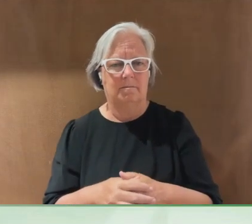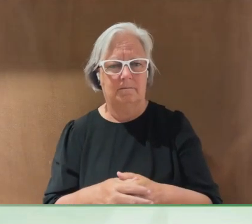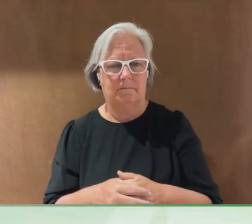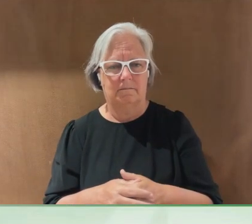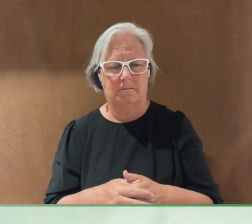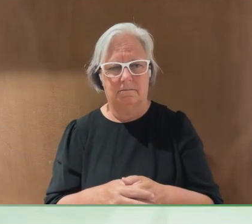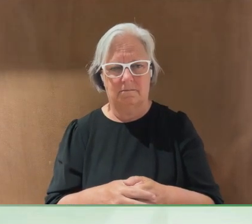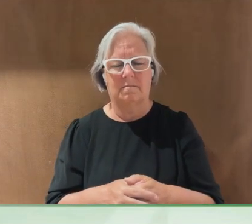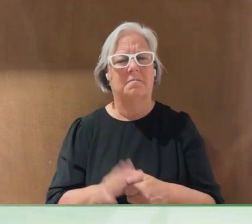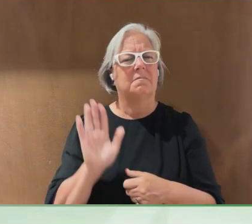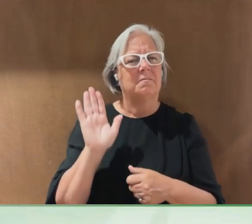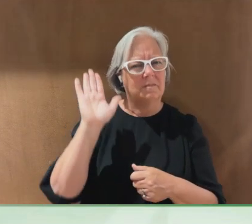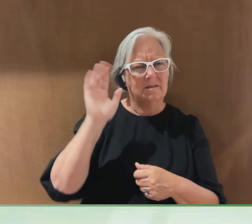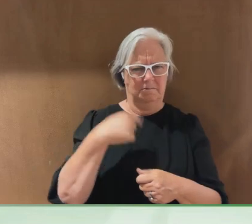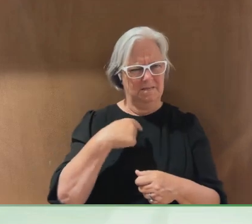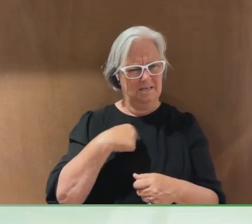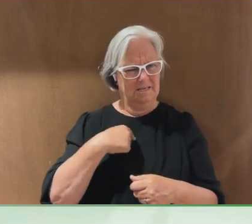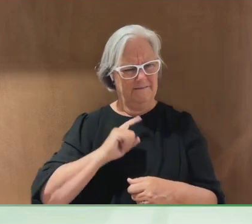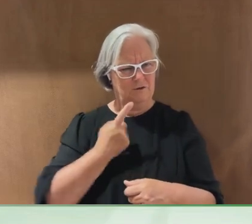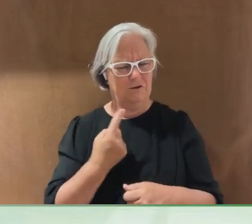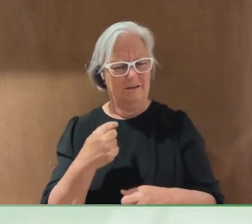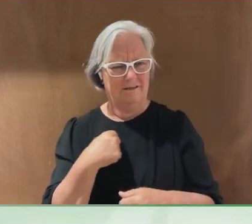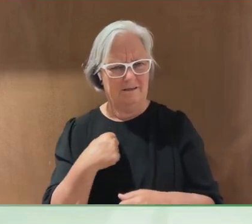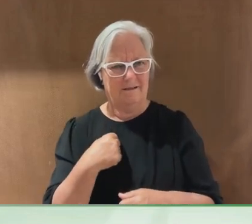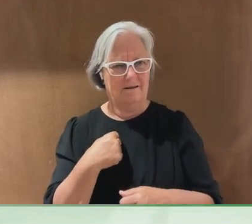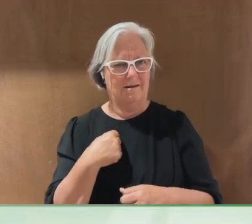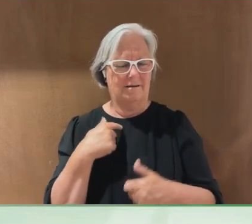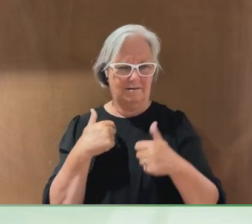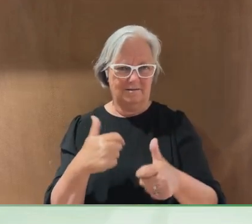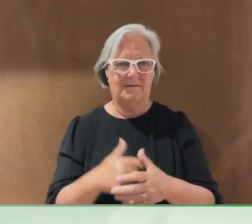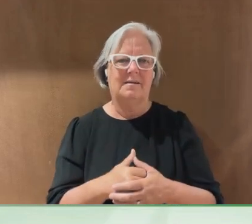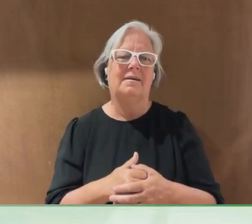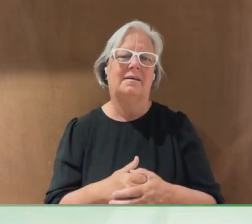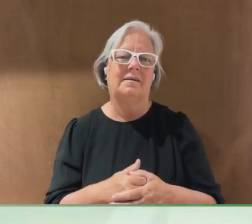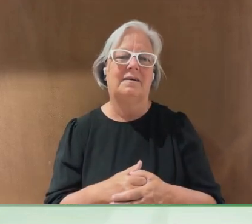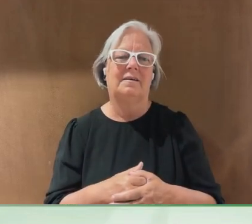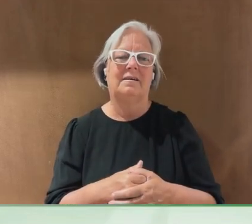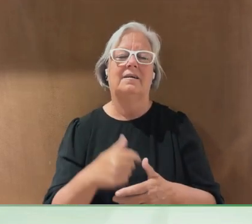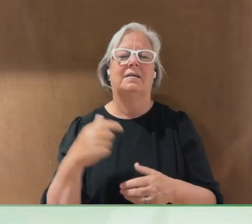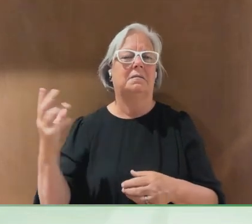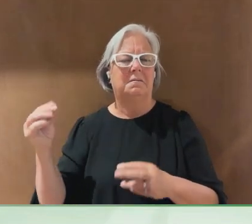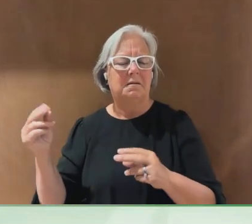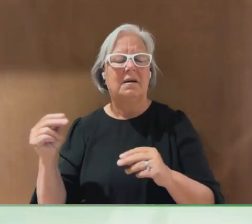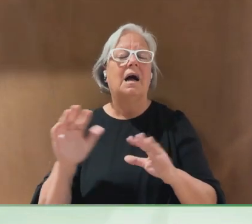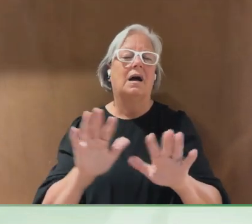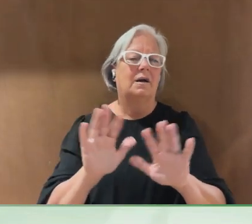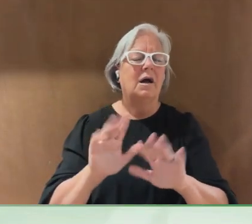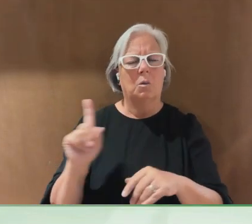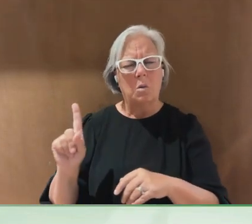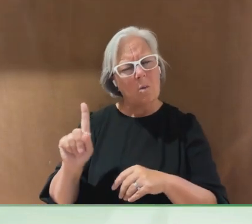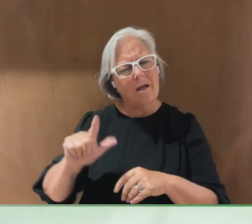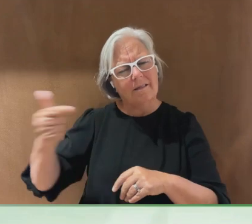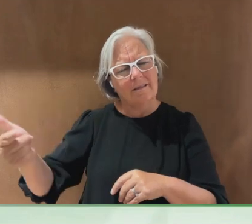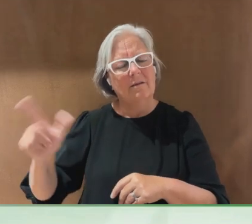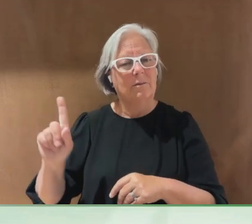was first. Yeah, I'm going to let you go again. Now, to be honest, I haven't got any. the I'm coming thing to you is- next. I'm giving you time. The